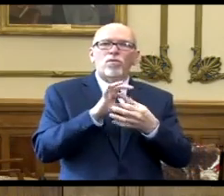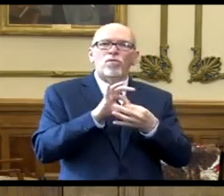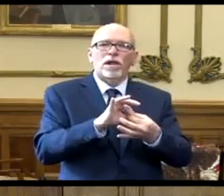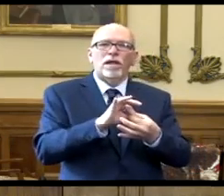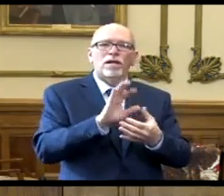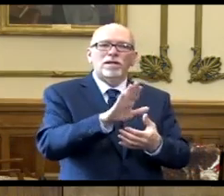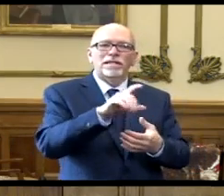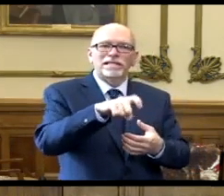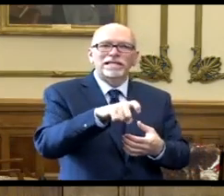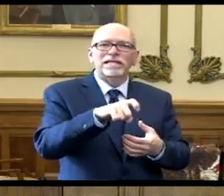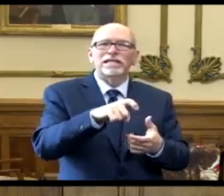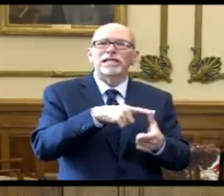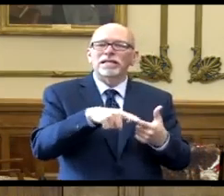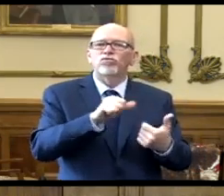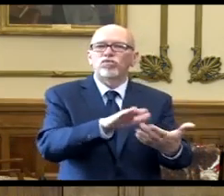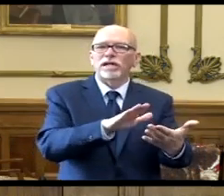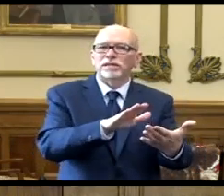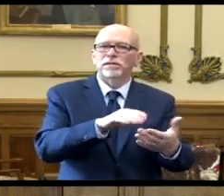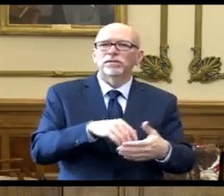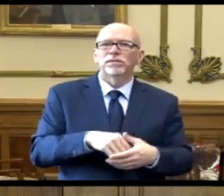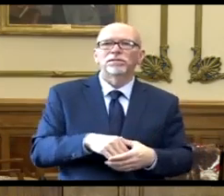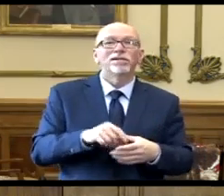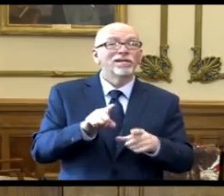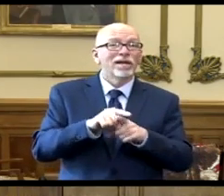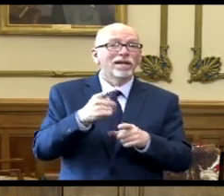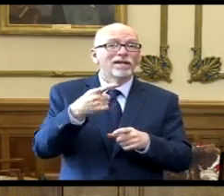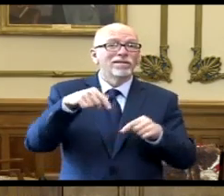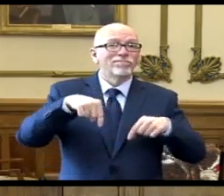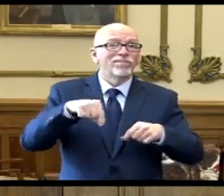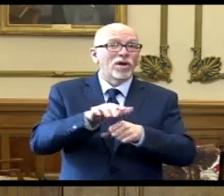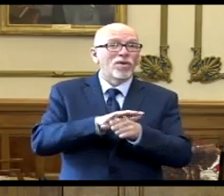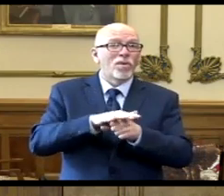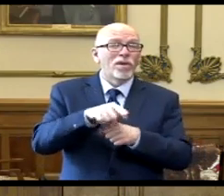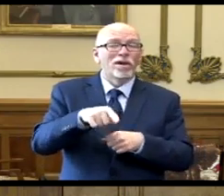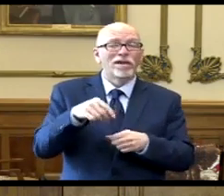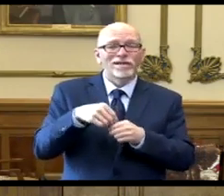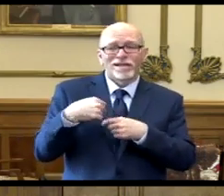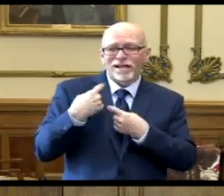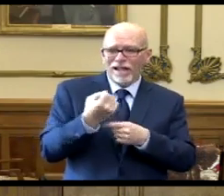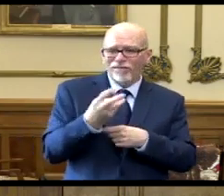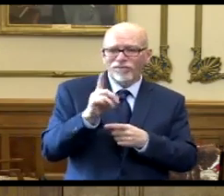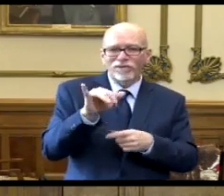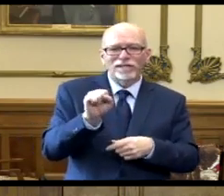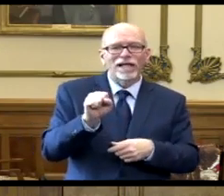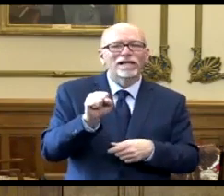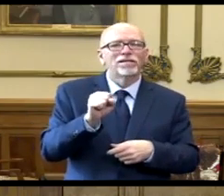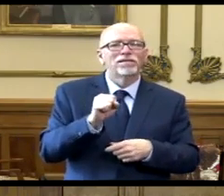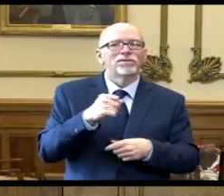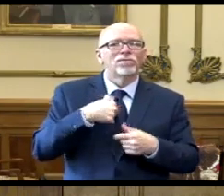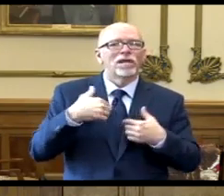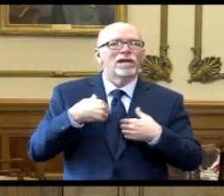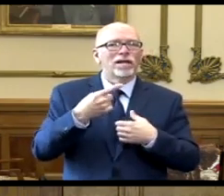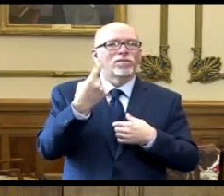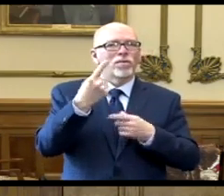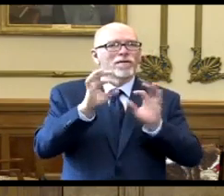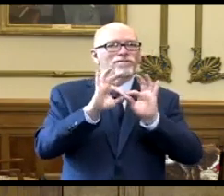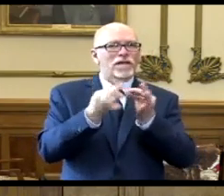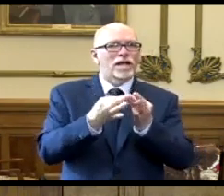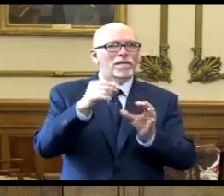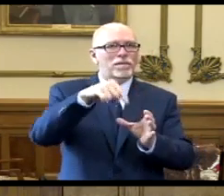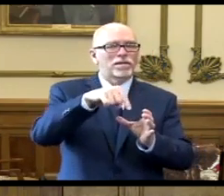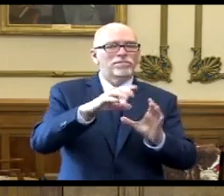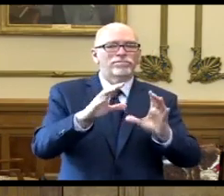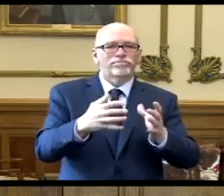and address those. You know, as an example, just here locally, in the last few days, we had a family